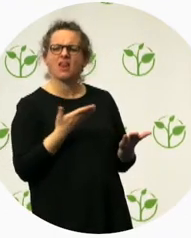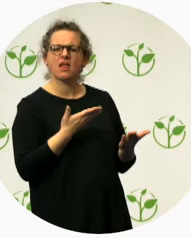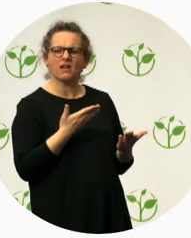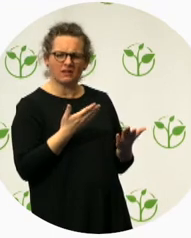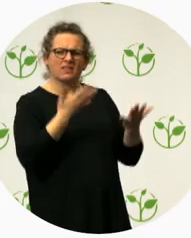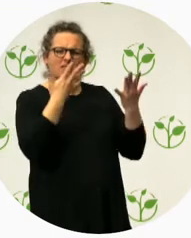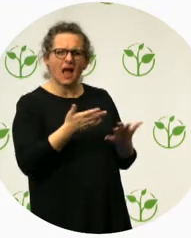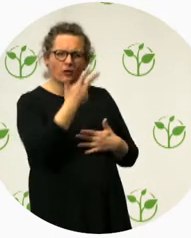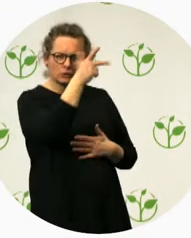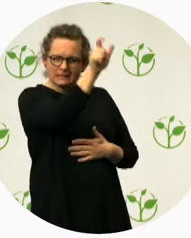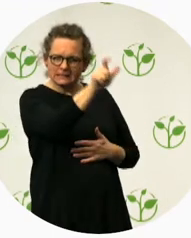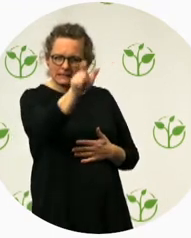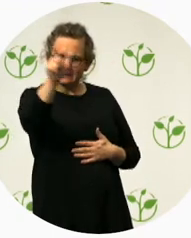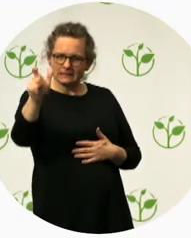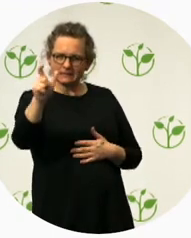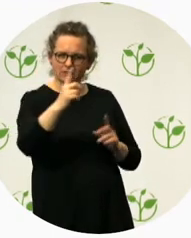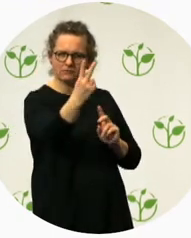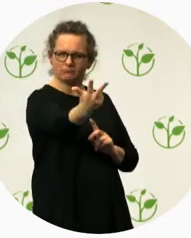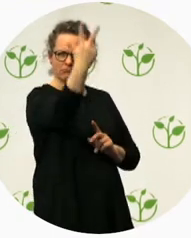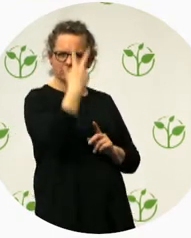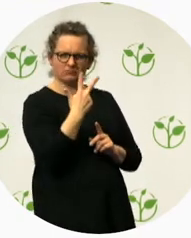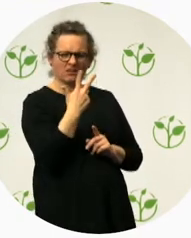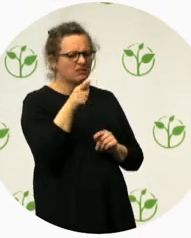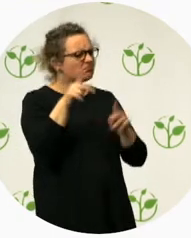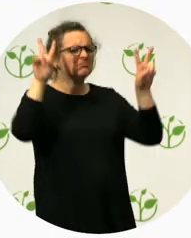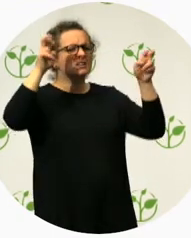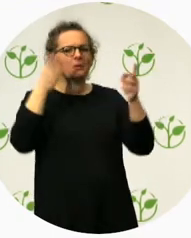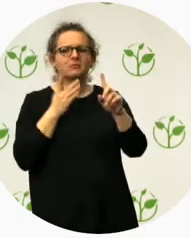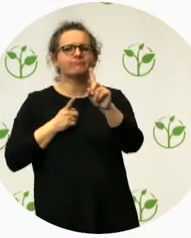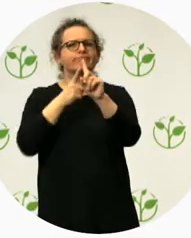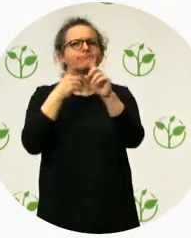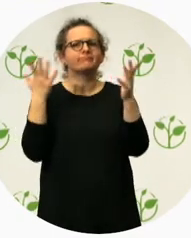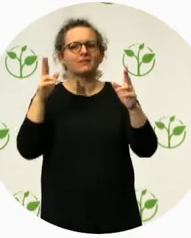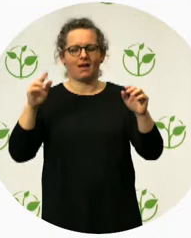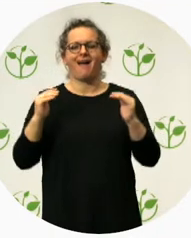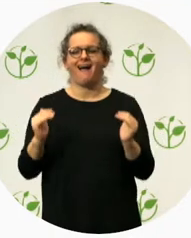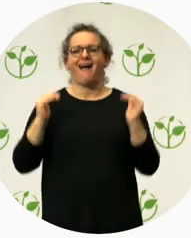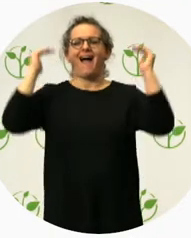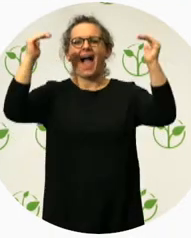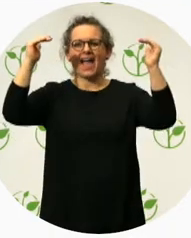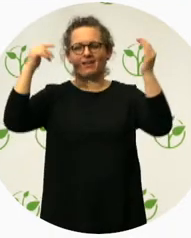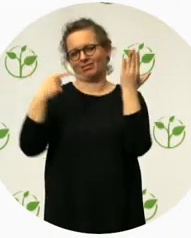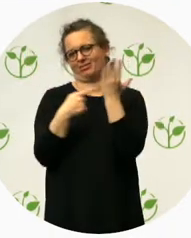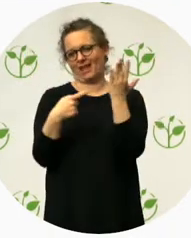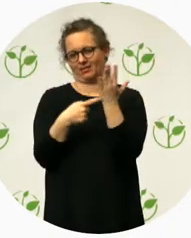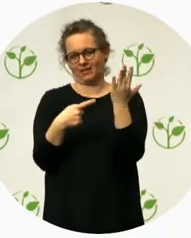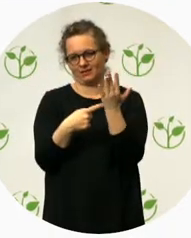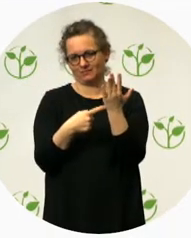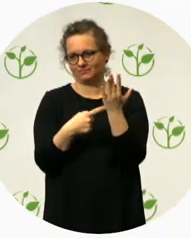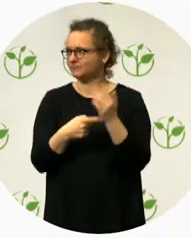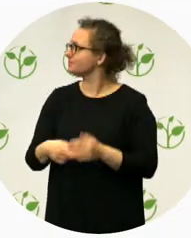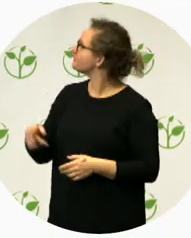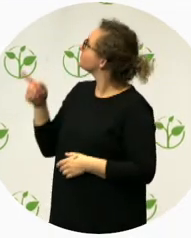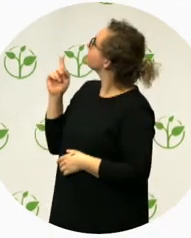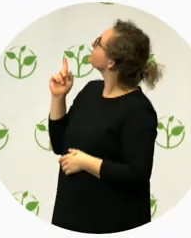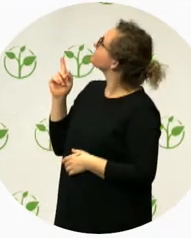Yeah. Thank you, Clyde. Just one information, I have a red point here on my name tag that this is